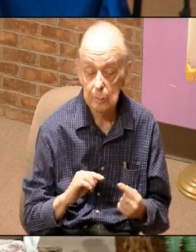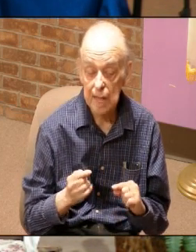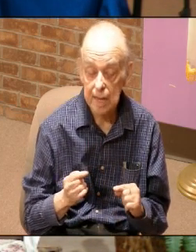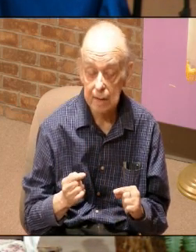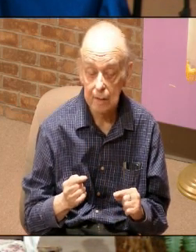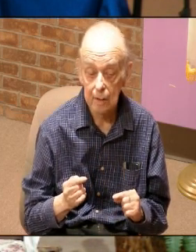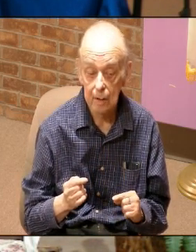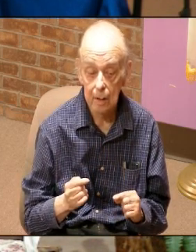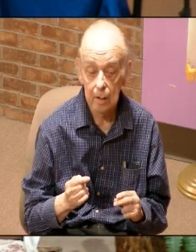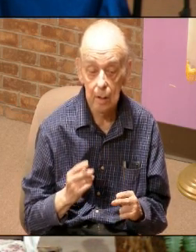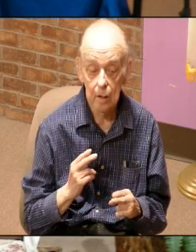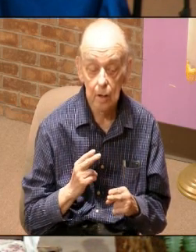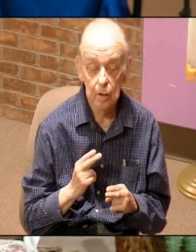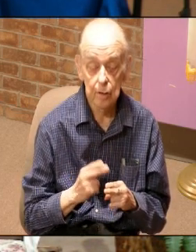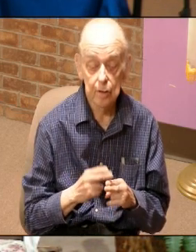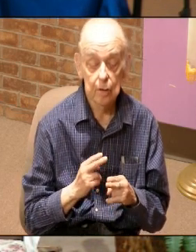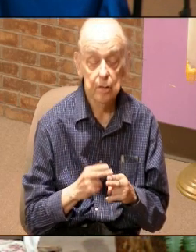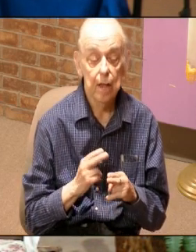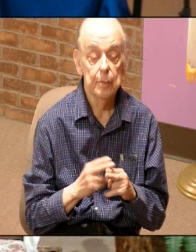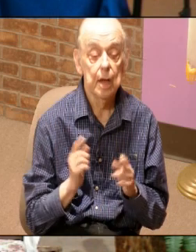It was called correction.